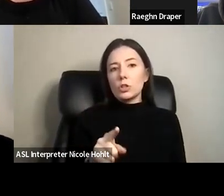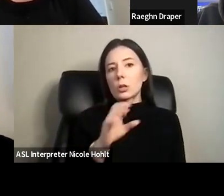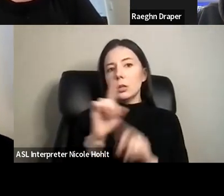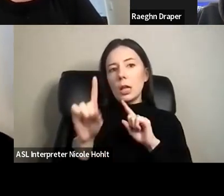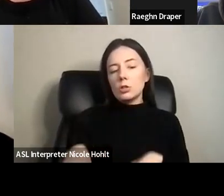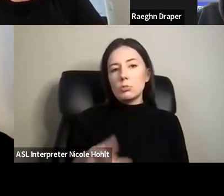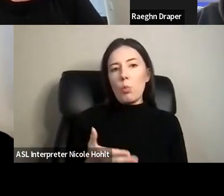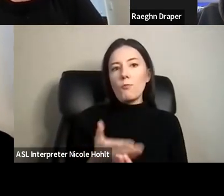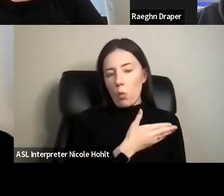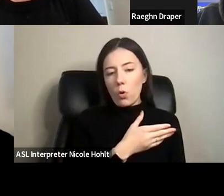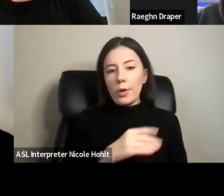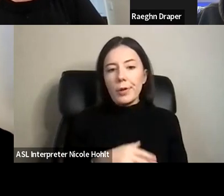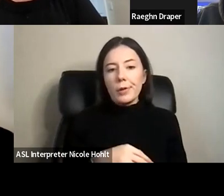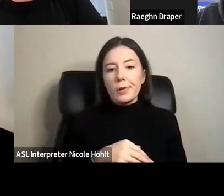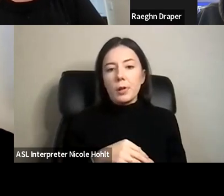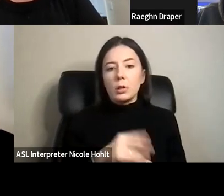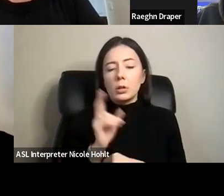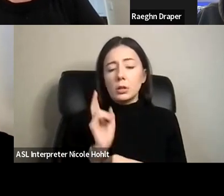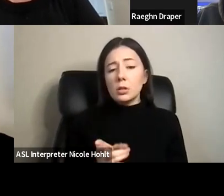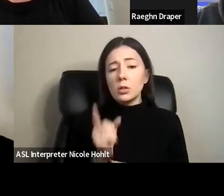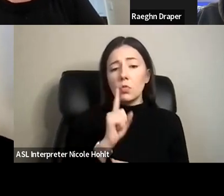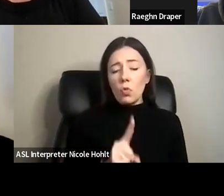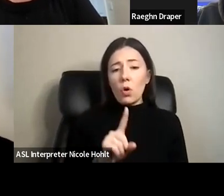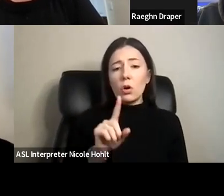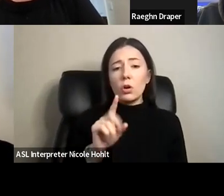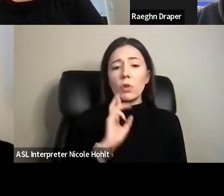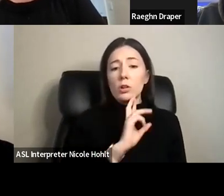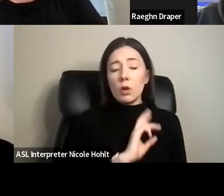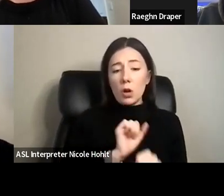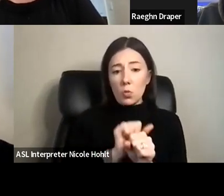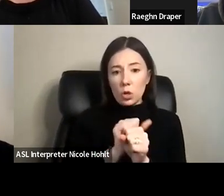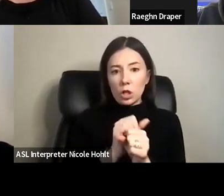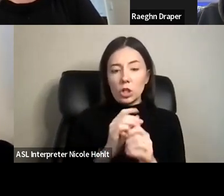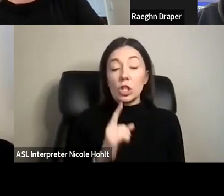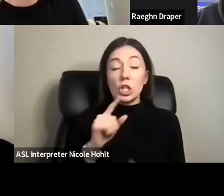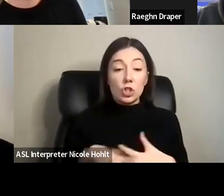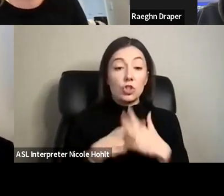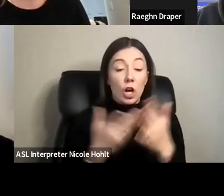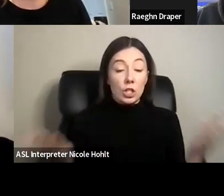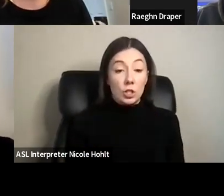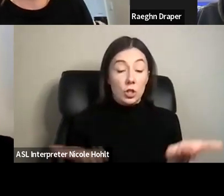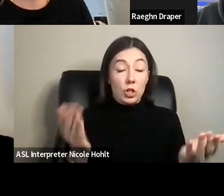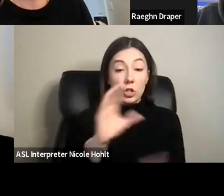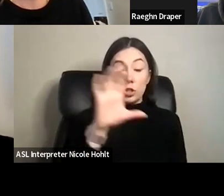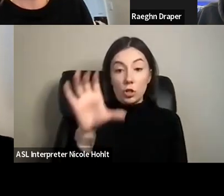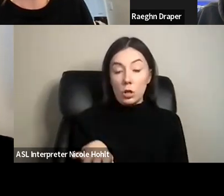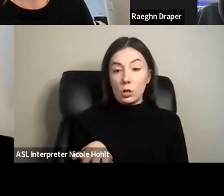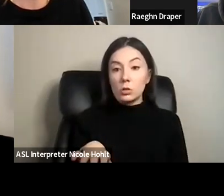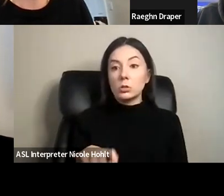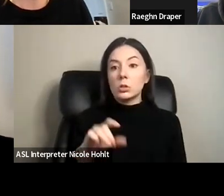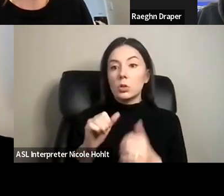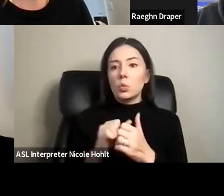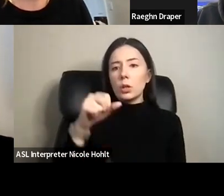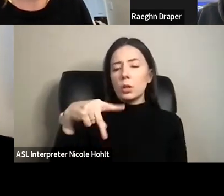history for restaurant workers definitely starts here in Chicago with the